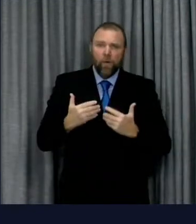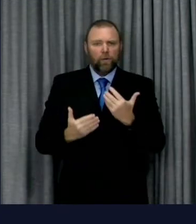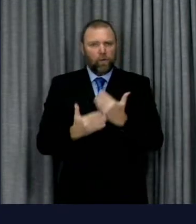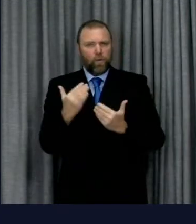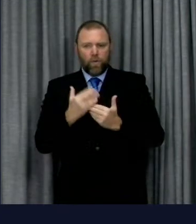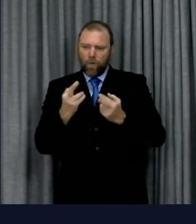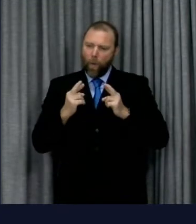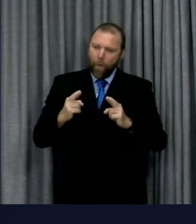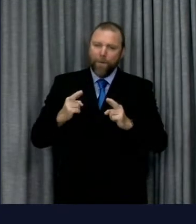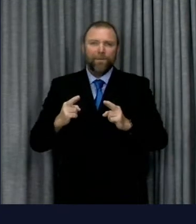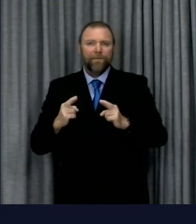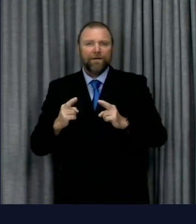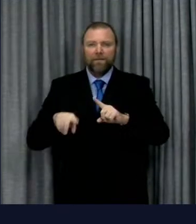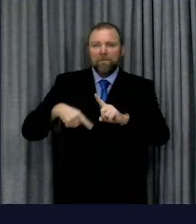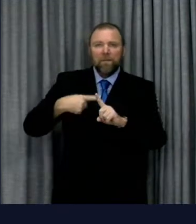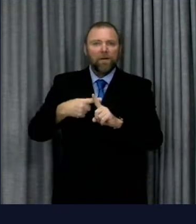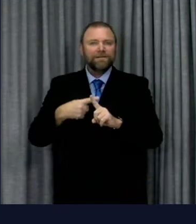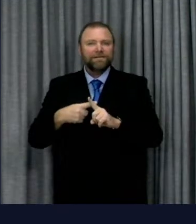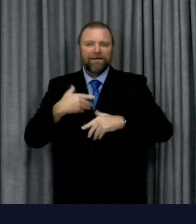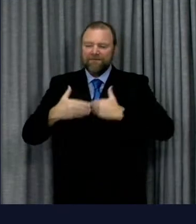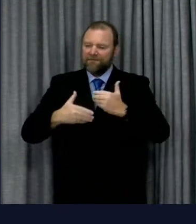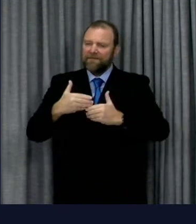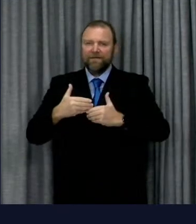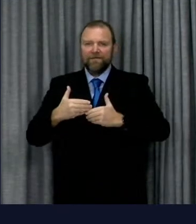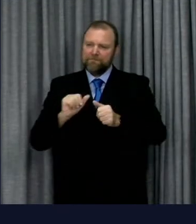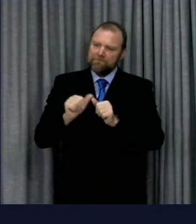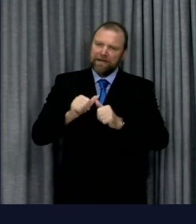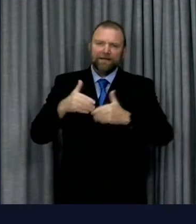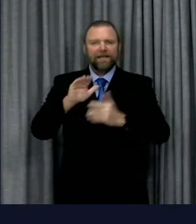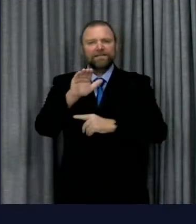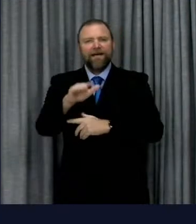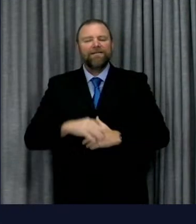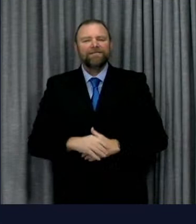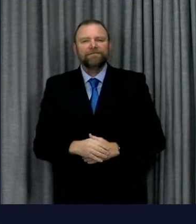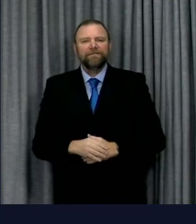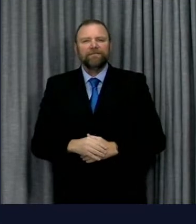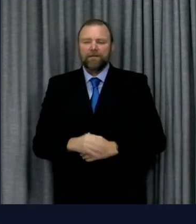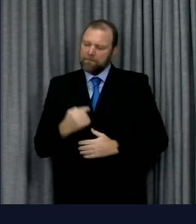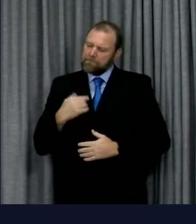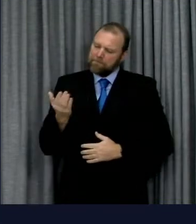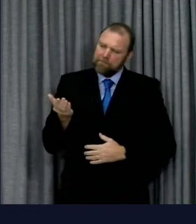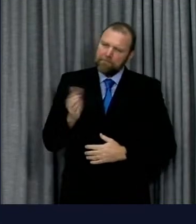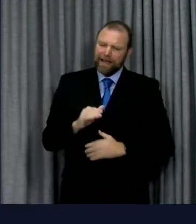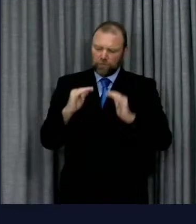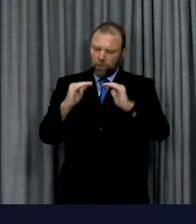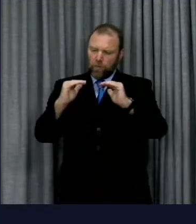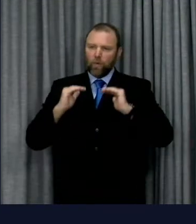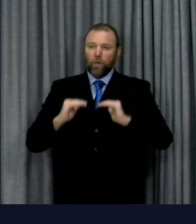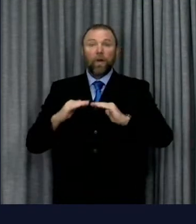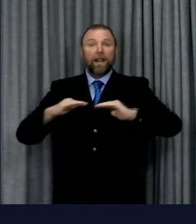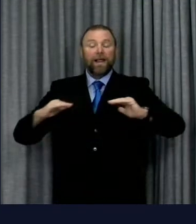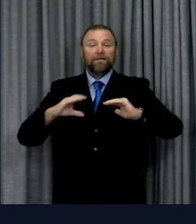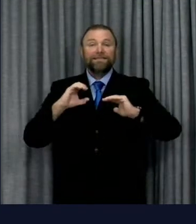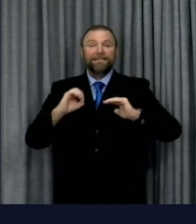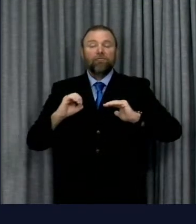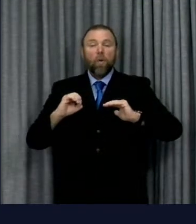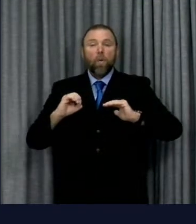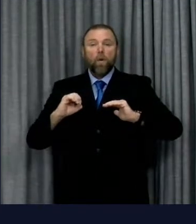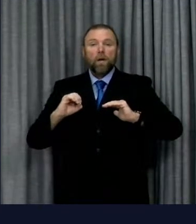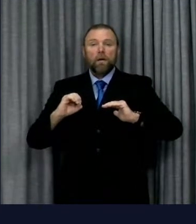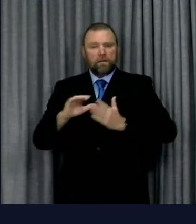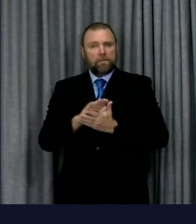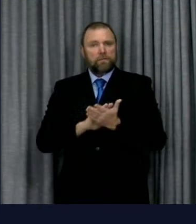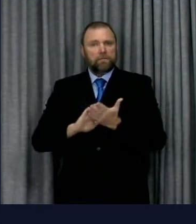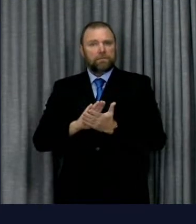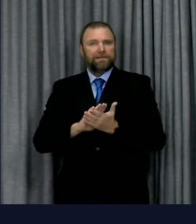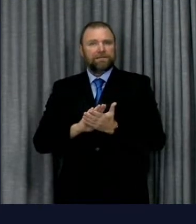and with better and brighter days ahead of us. We're moving back to alert level 0 while retaining